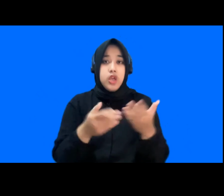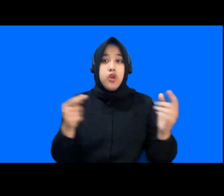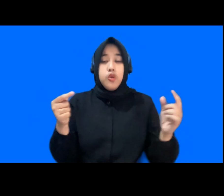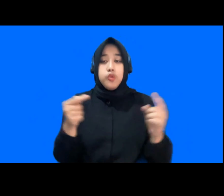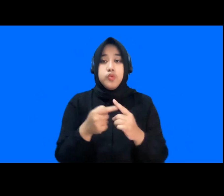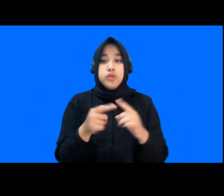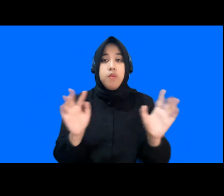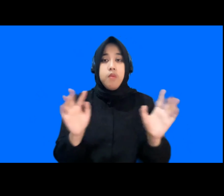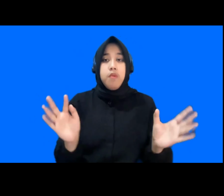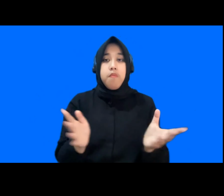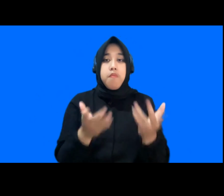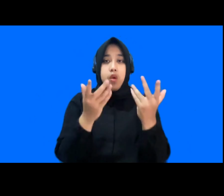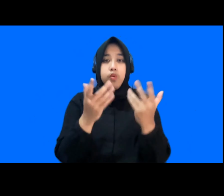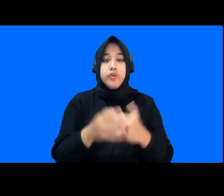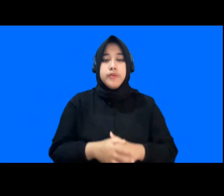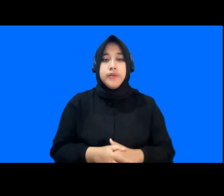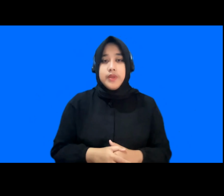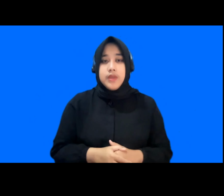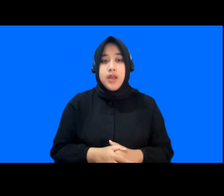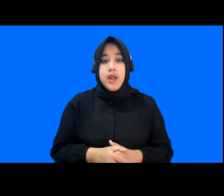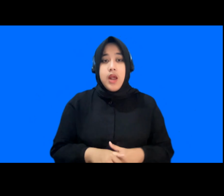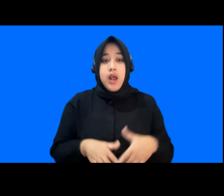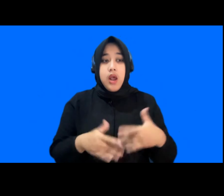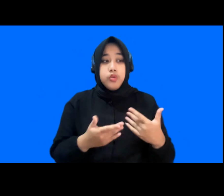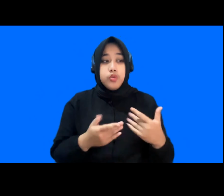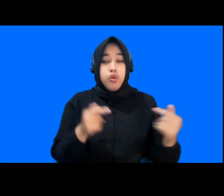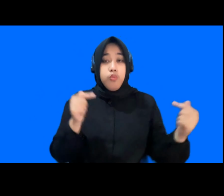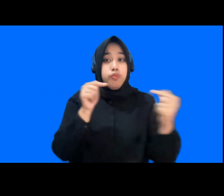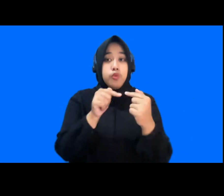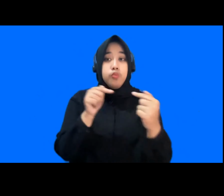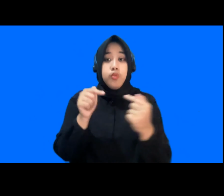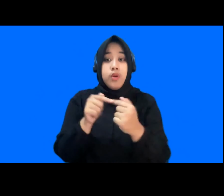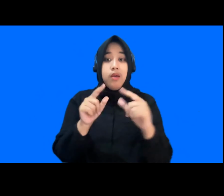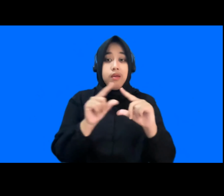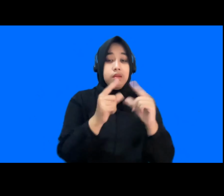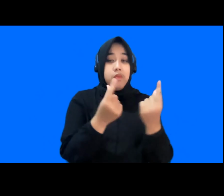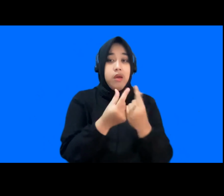different stakeholders together and effectively bring changes.